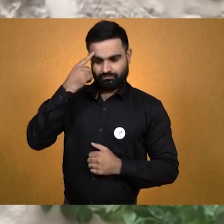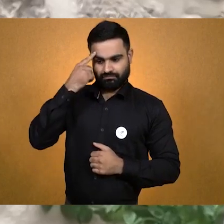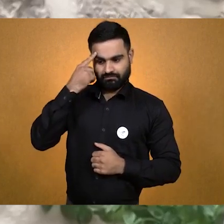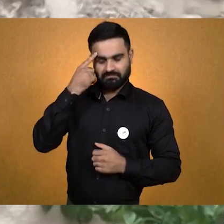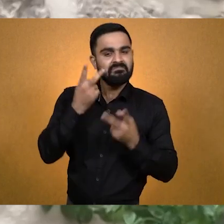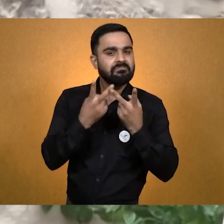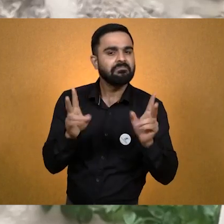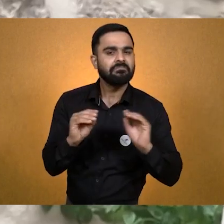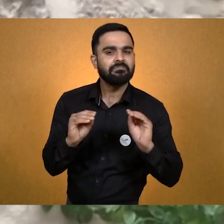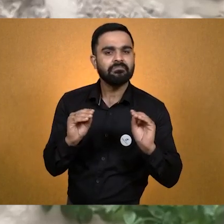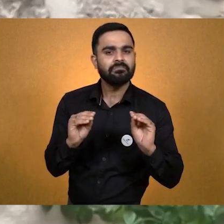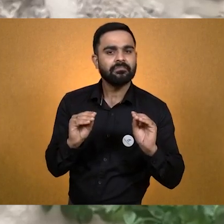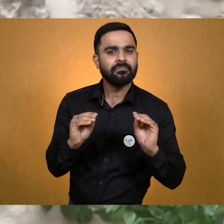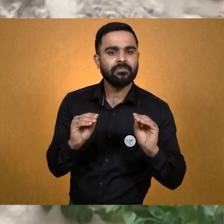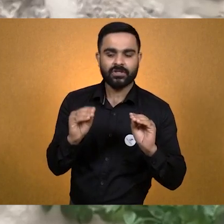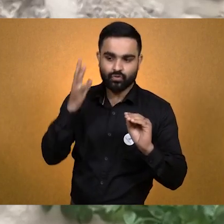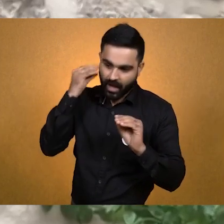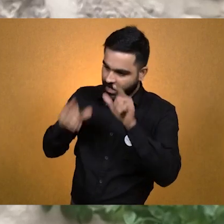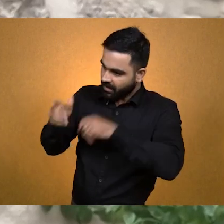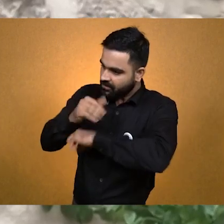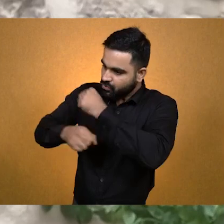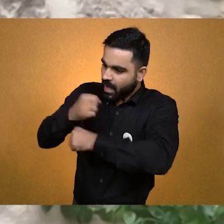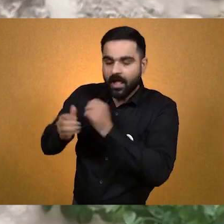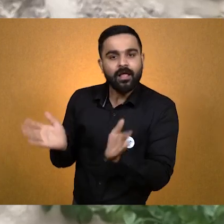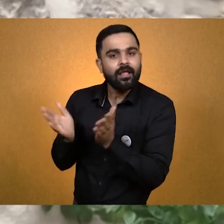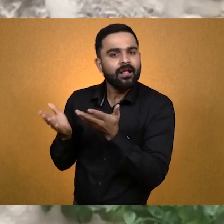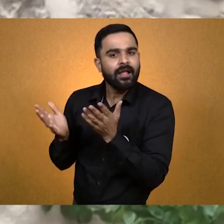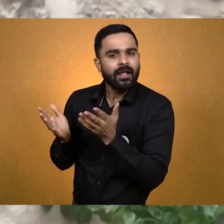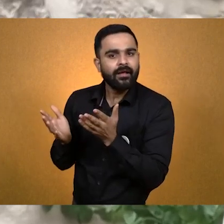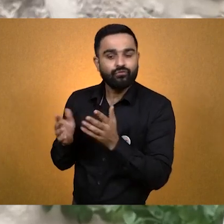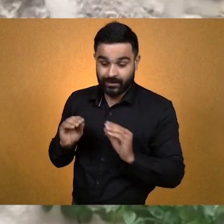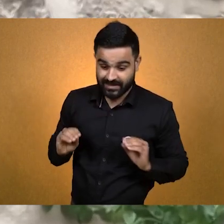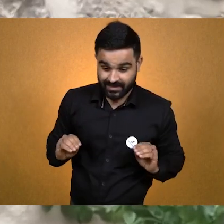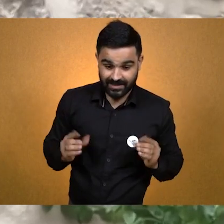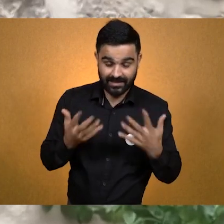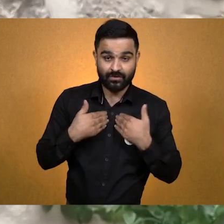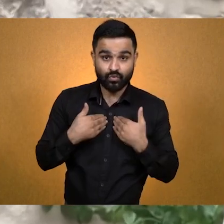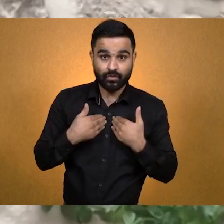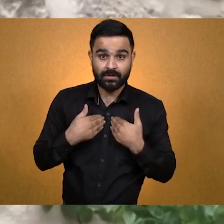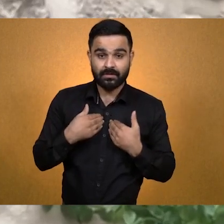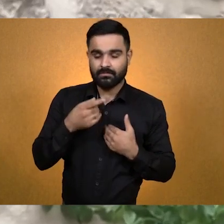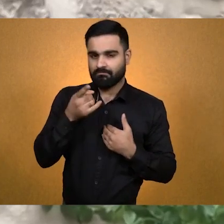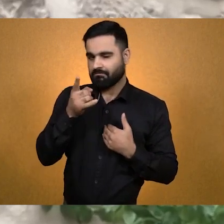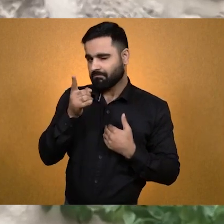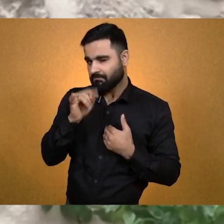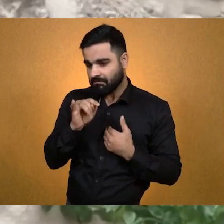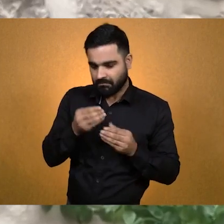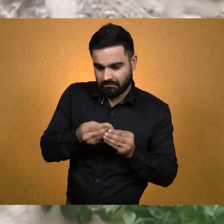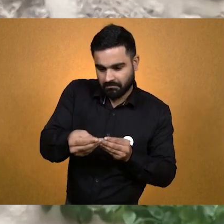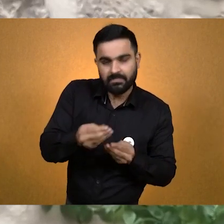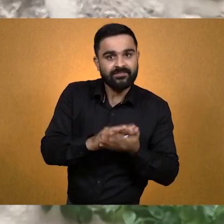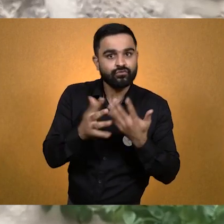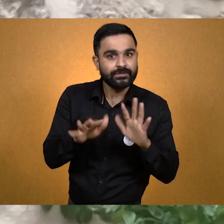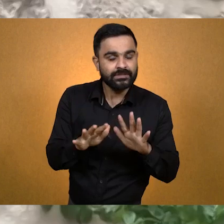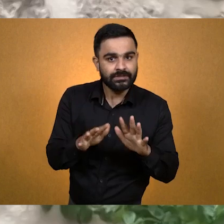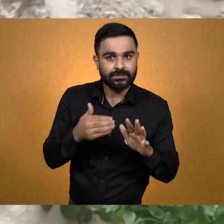no difference ki hame sirf able bodied or sport ke liye kuch karna hai, but from the start we're 16 going to be 16 very soon, and